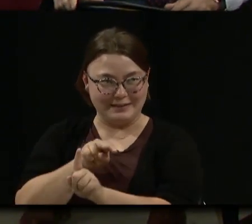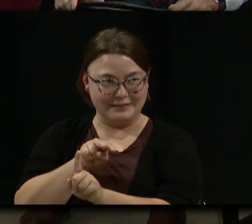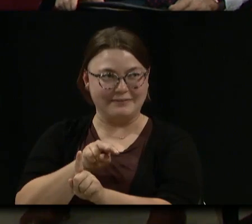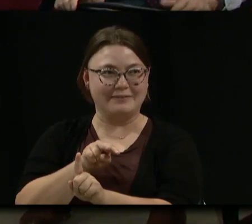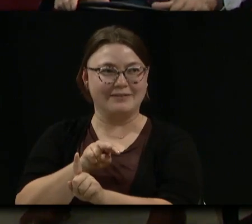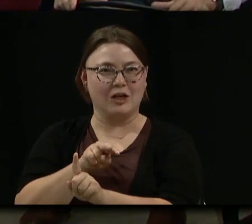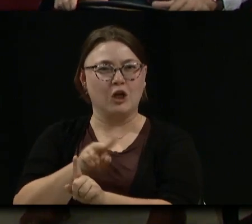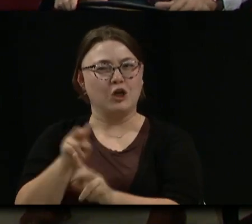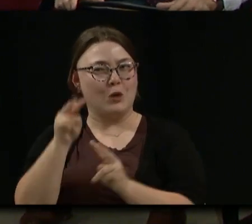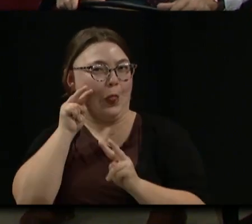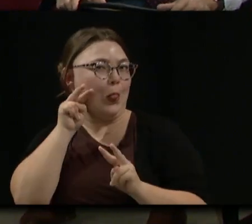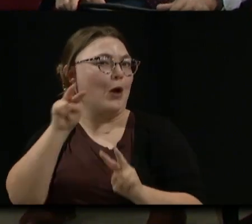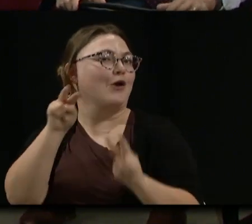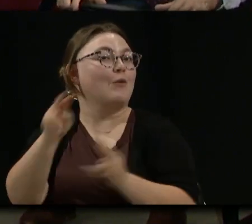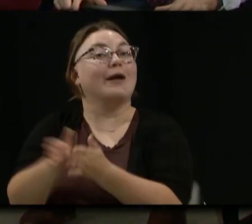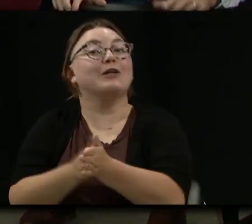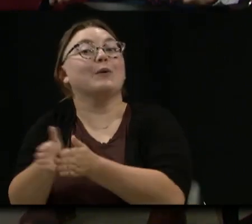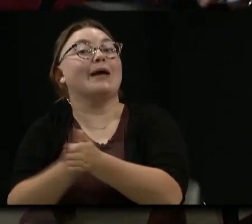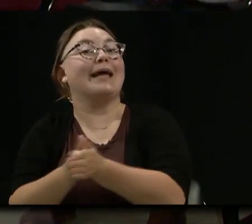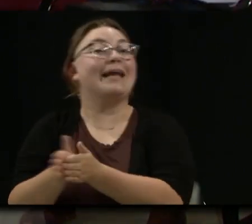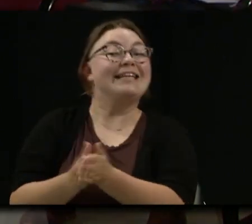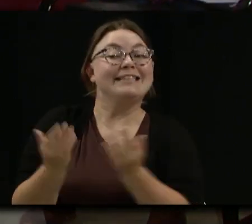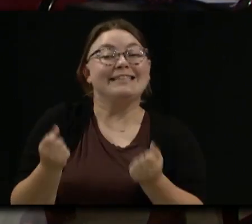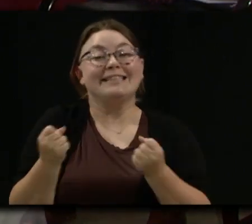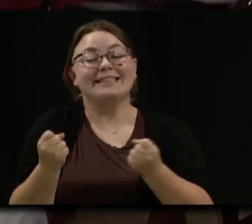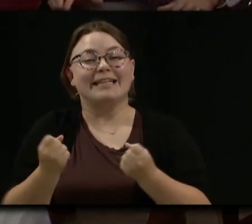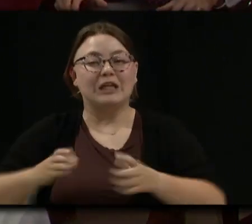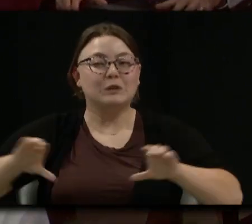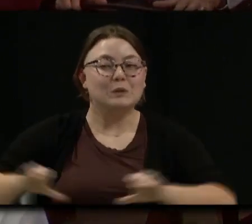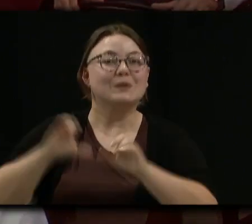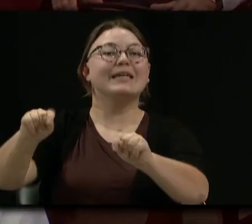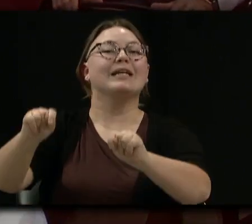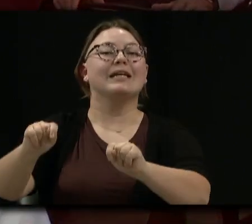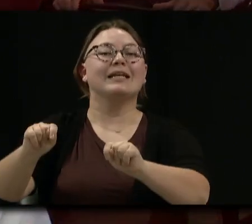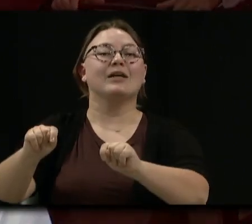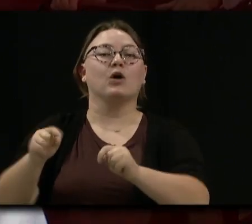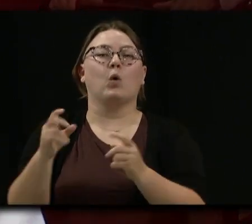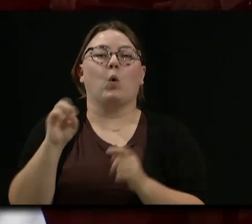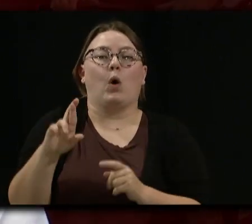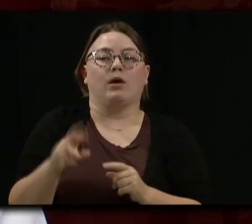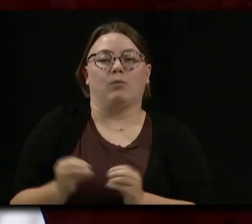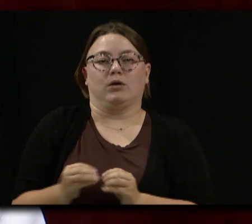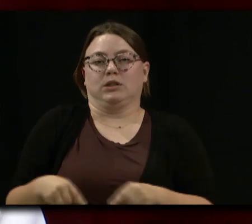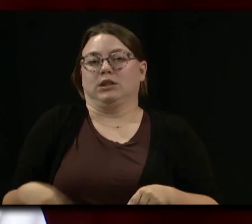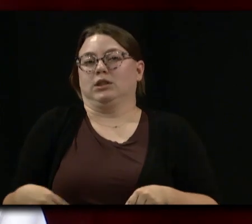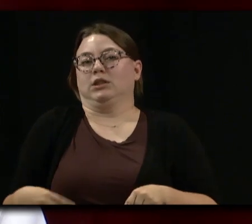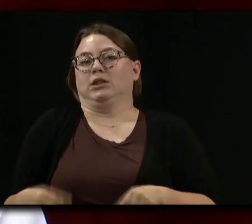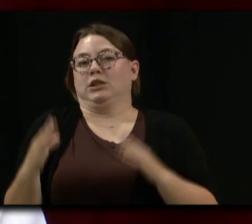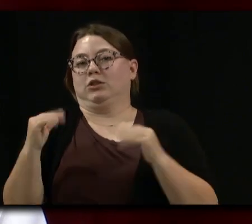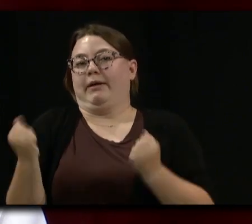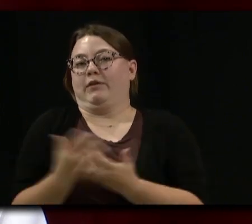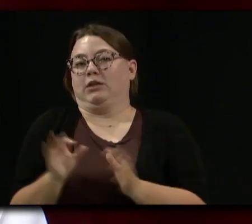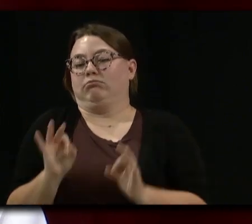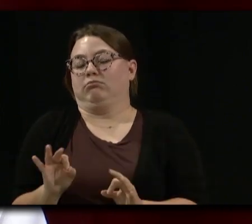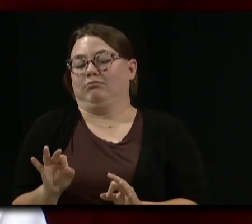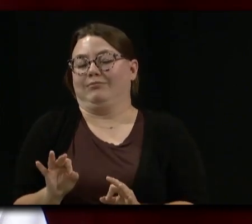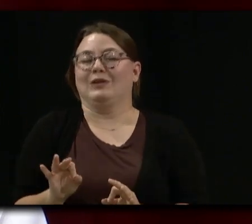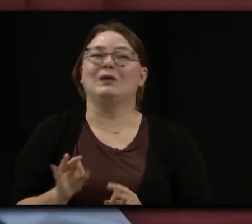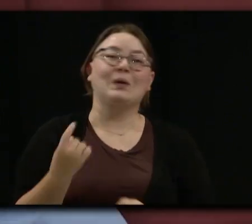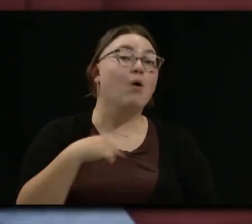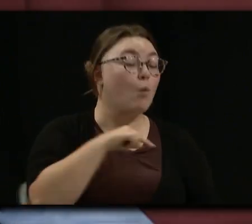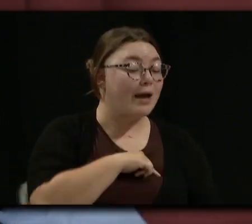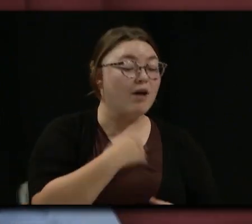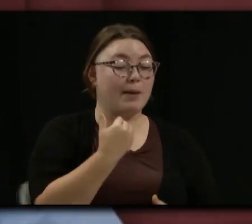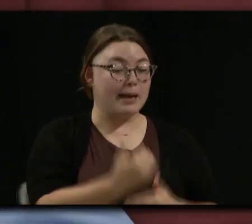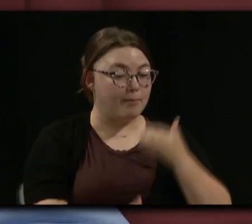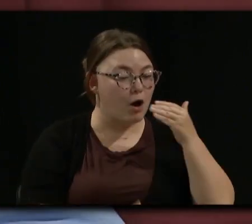do you look forward to that? I mean, you're like anxiously await. You hope everything's going to be okay. We've been processing and